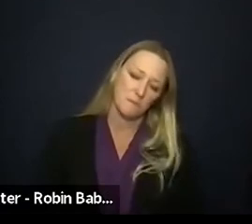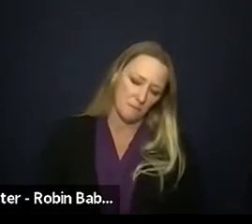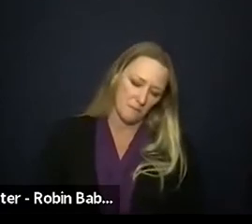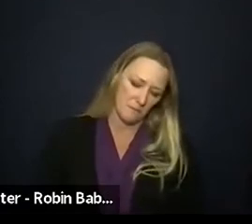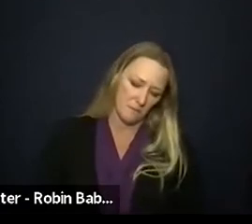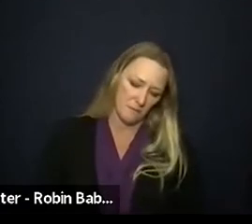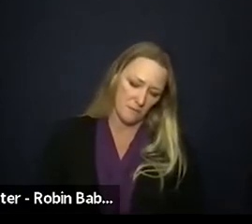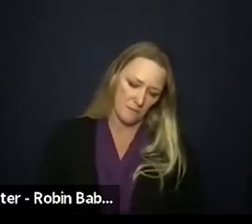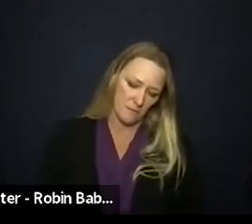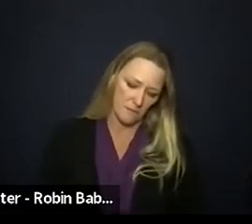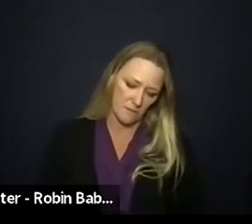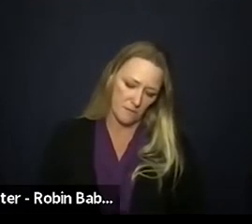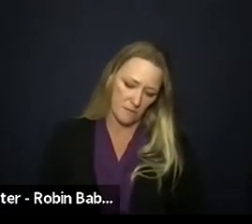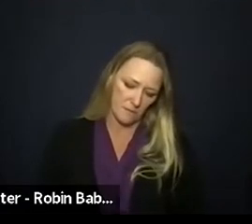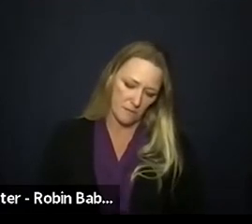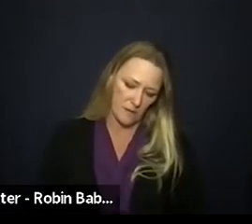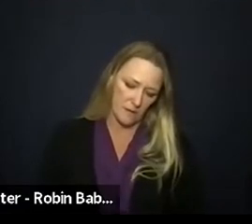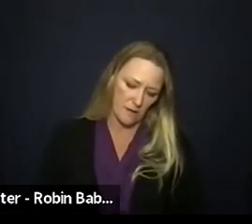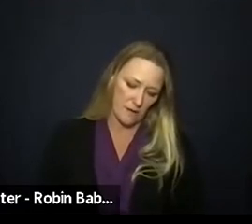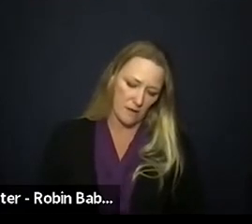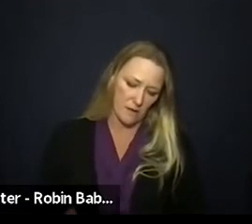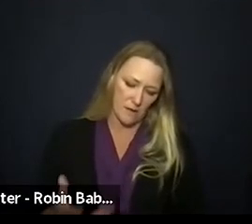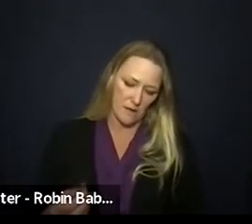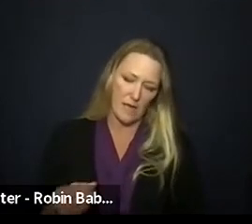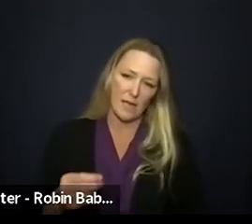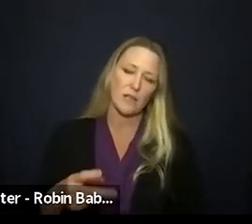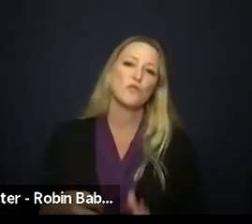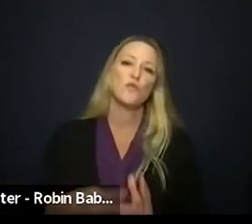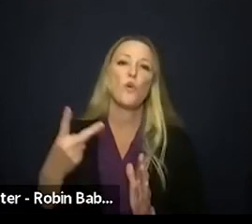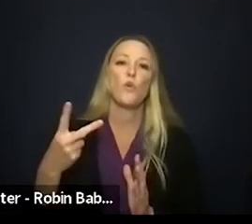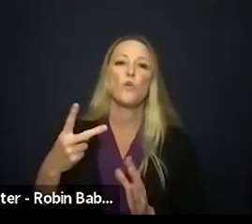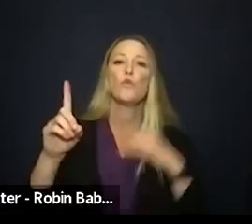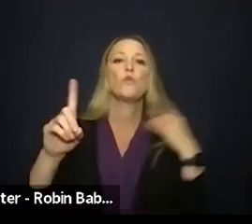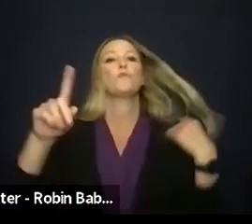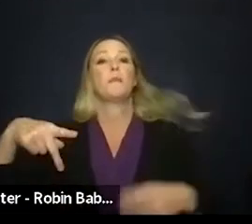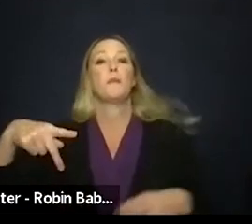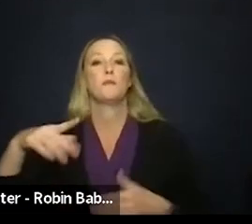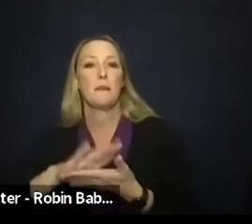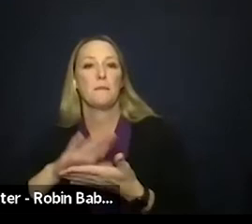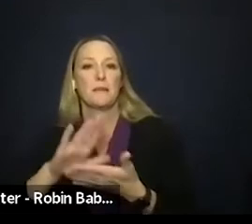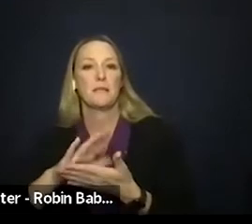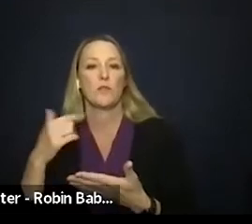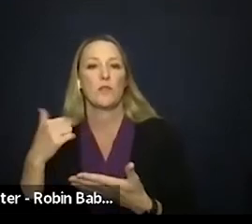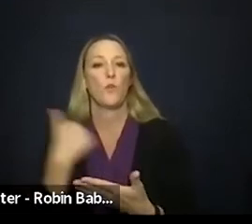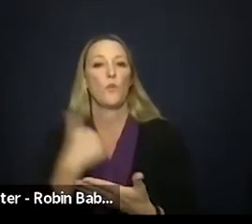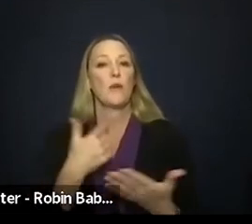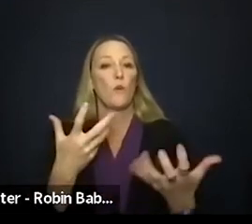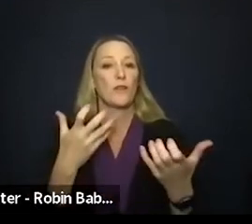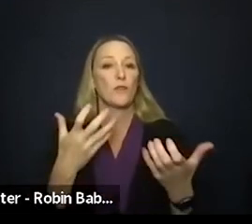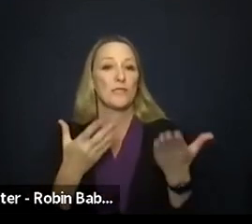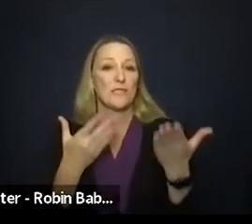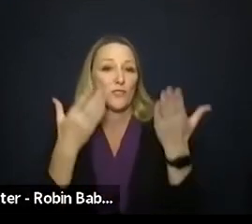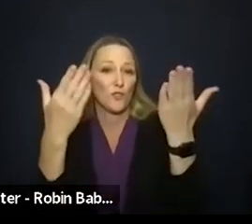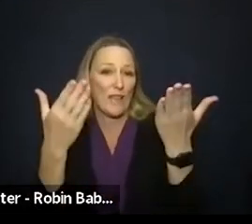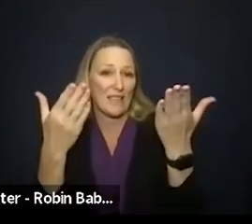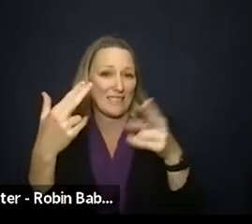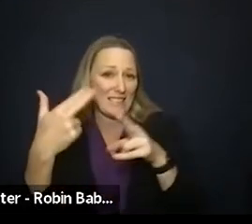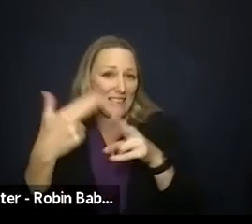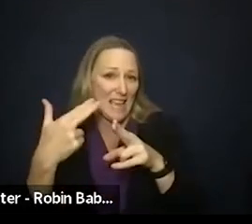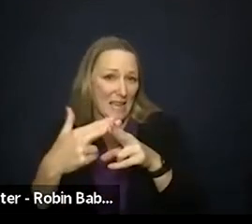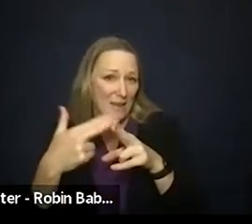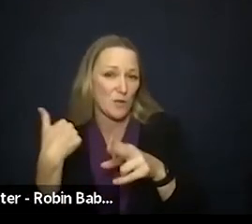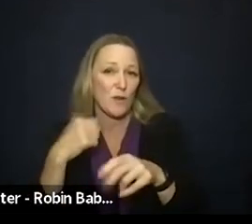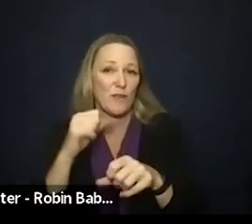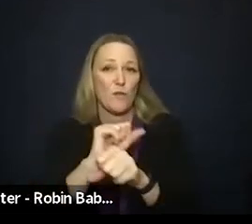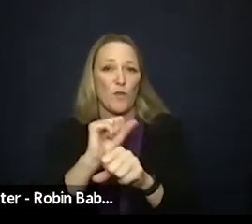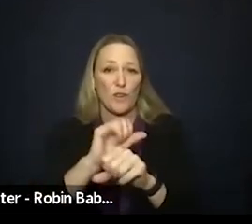dos pueblos campus um and present you the board with the with the proposed names that we've worked on in collaboration with